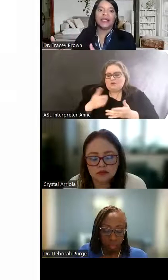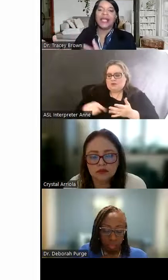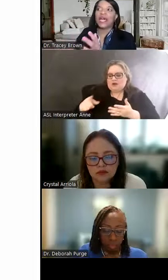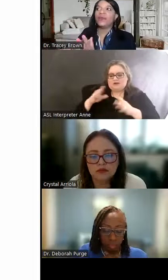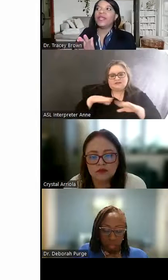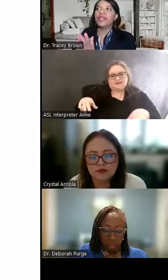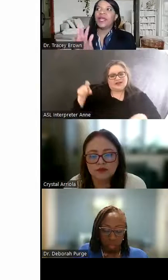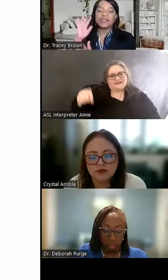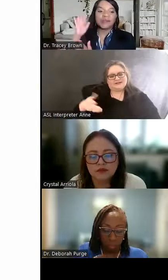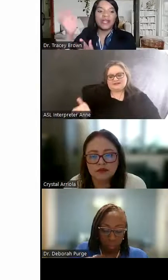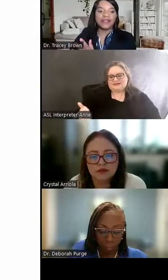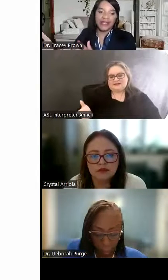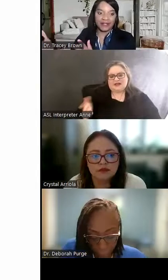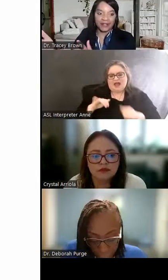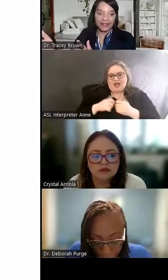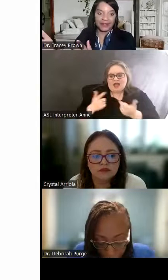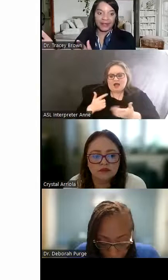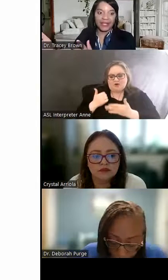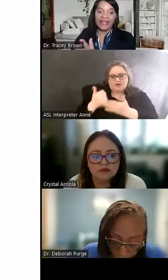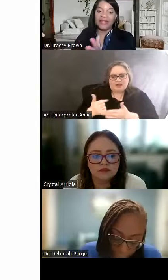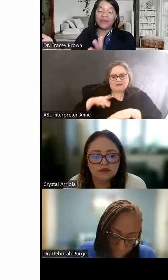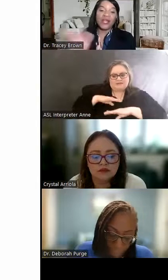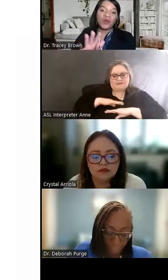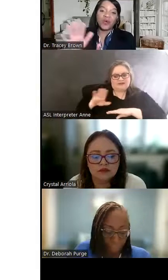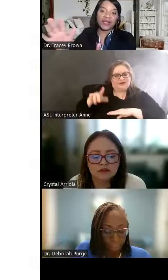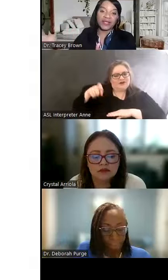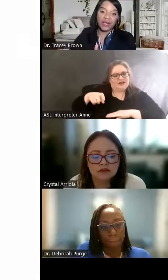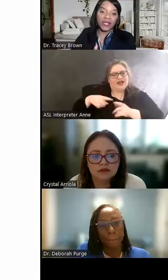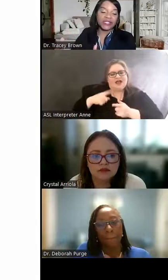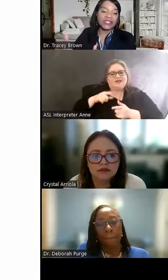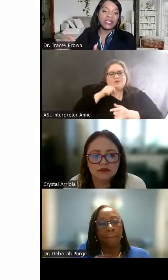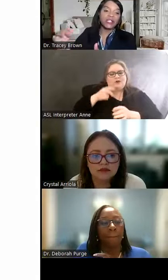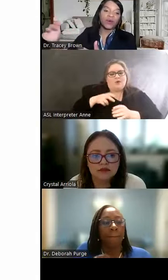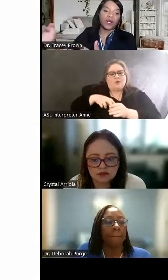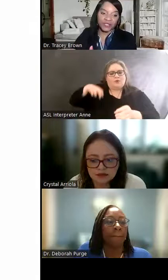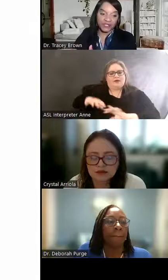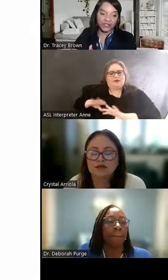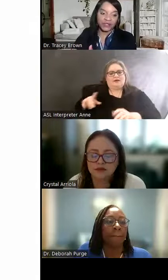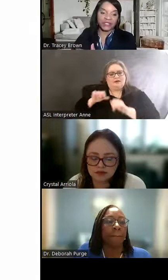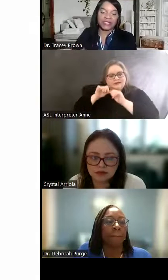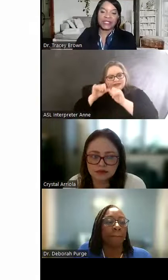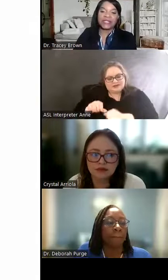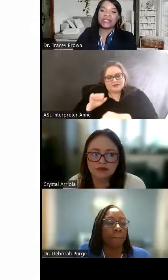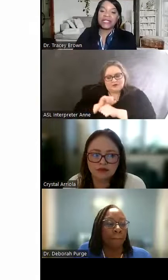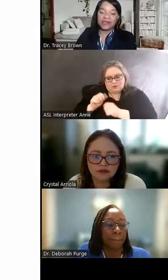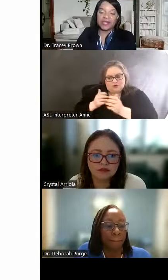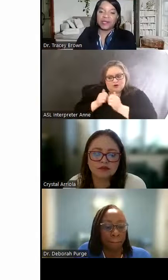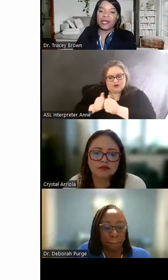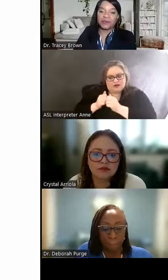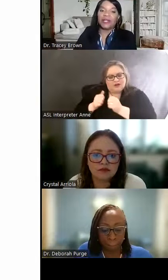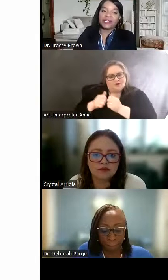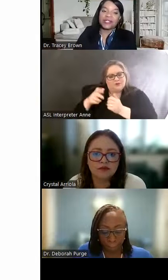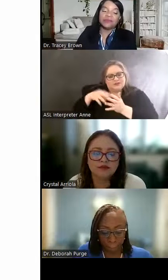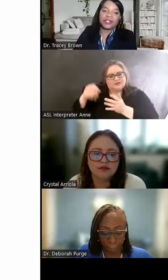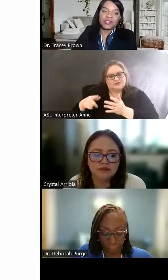need? How do we help to meet that need? And then we don't quit. Like, we continue to work with our students to get them in a